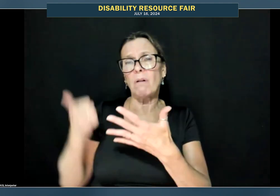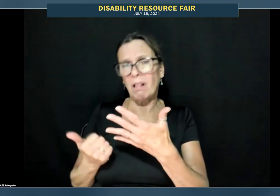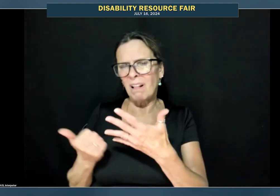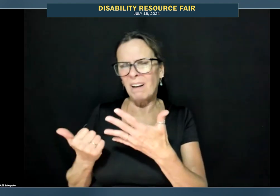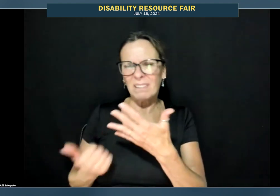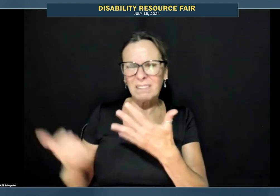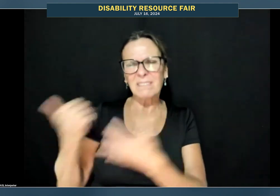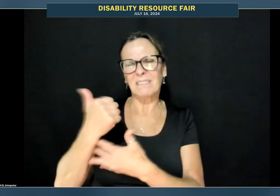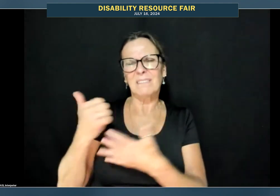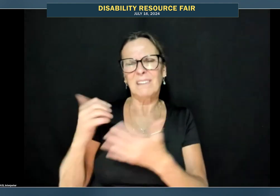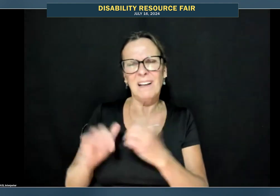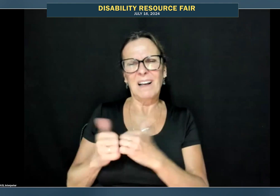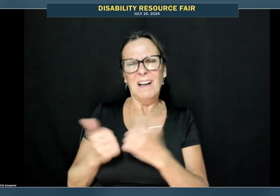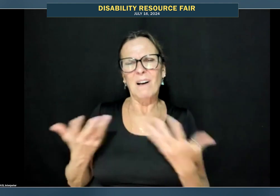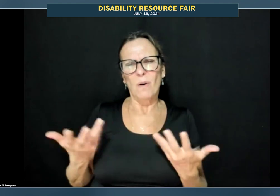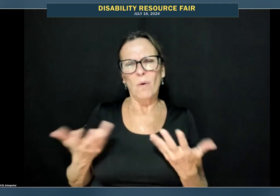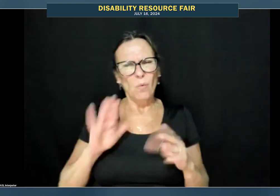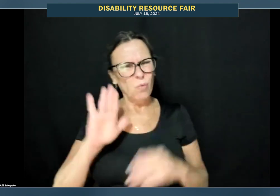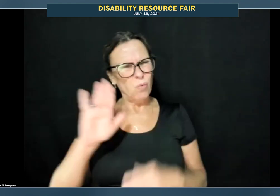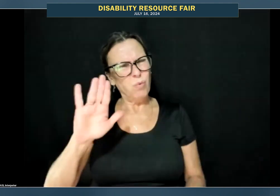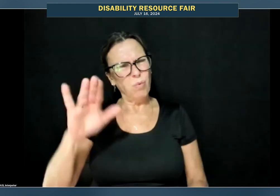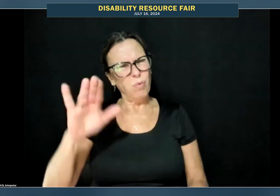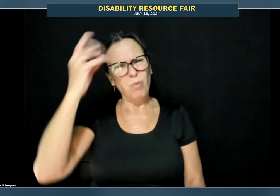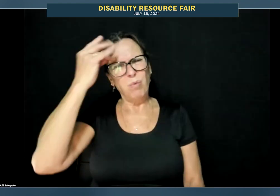love to hear your thoughts on just like how we could